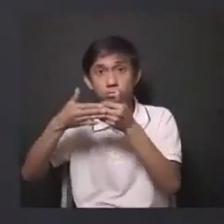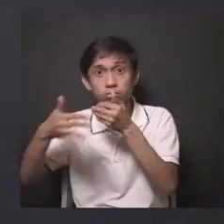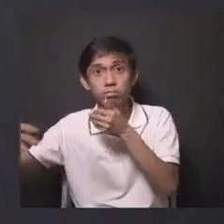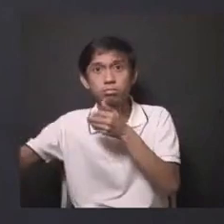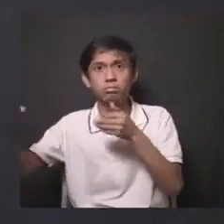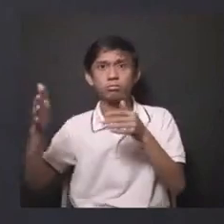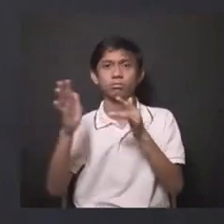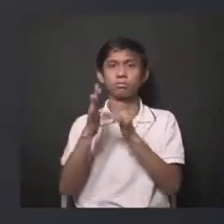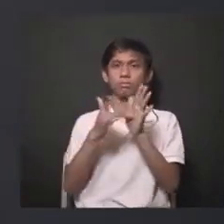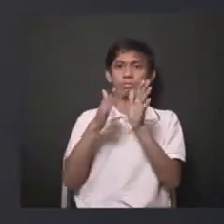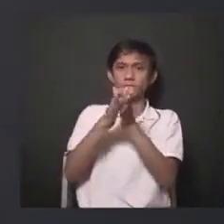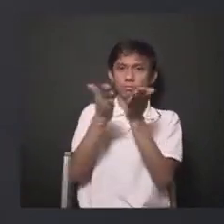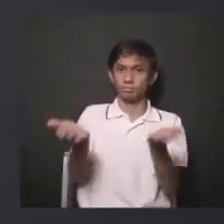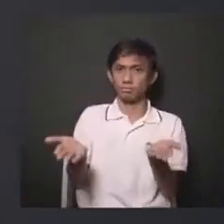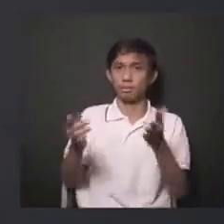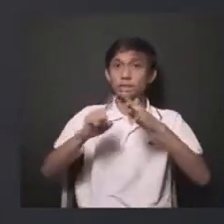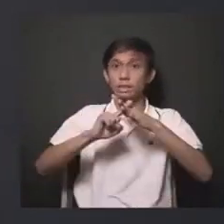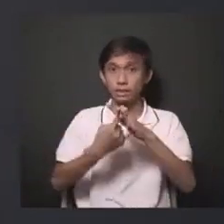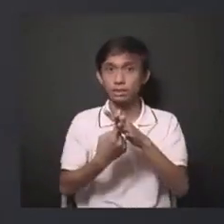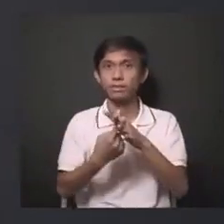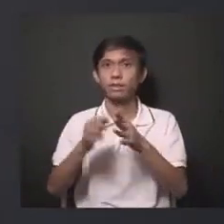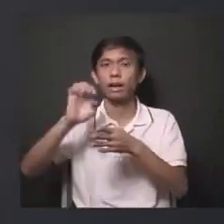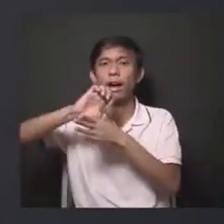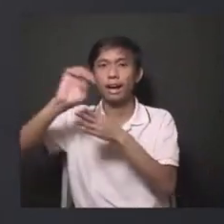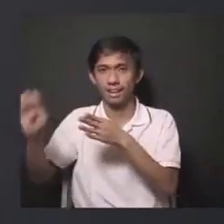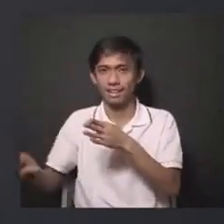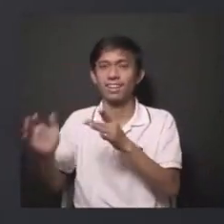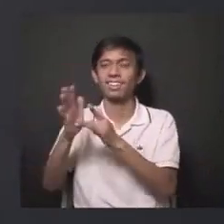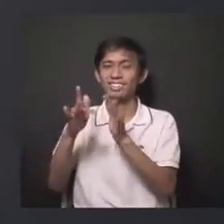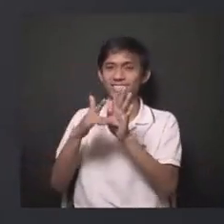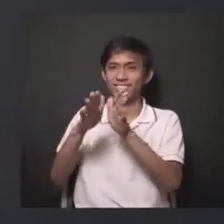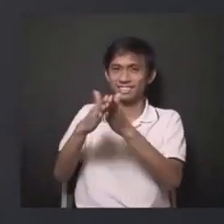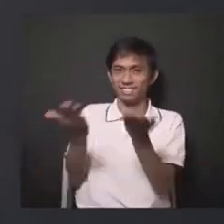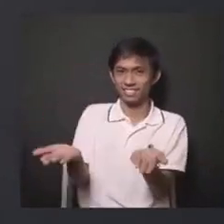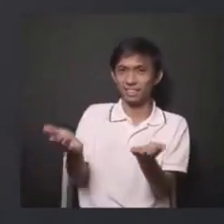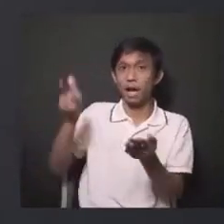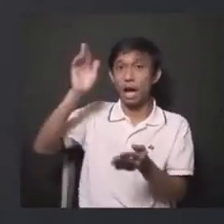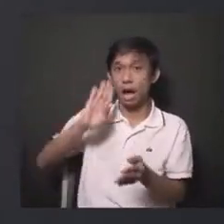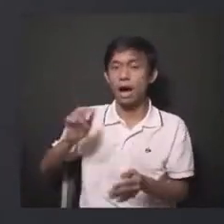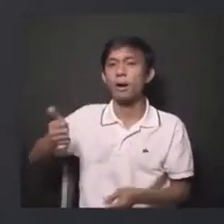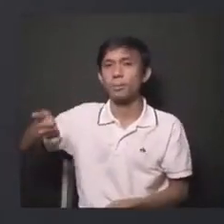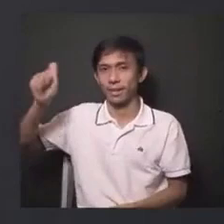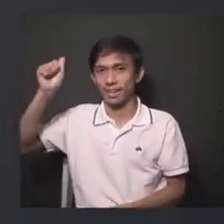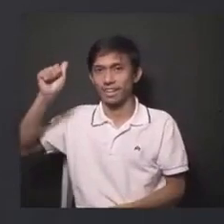beautiful book, that God wins. So what do?